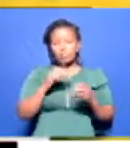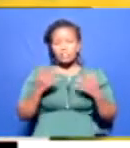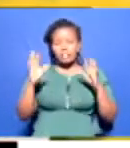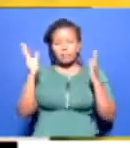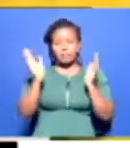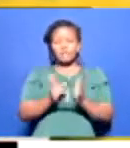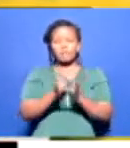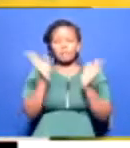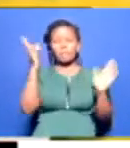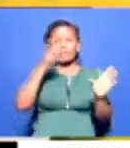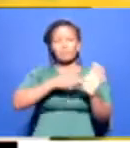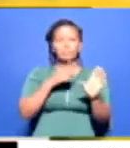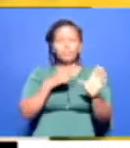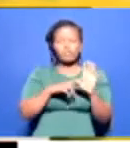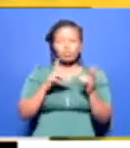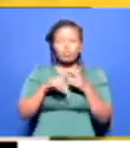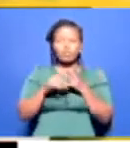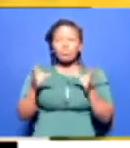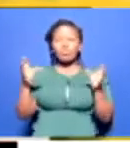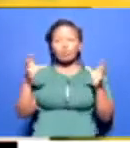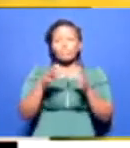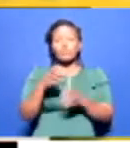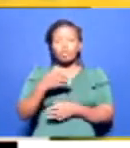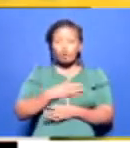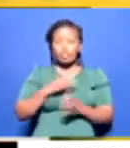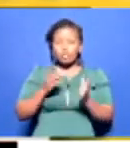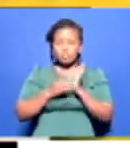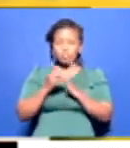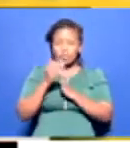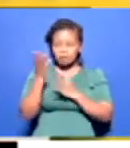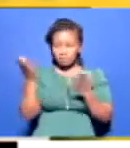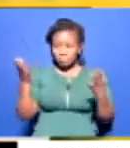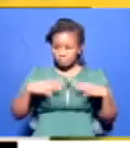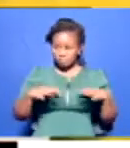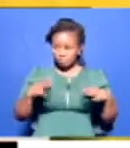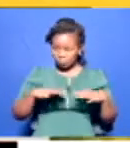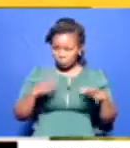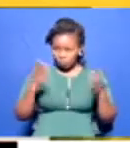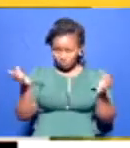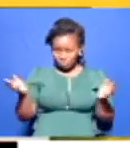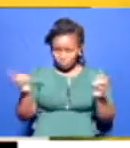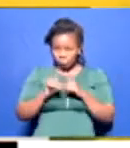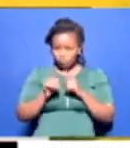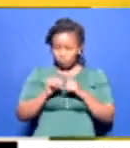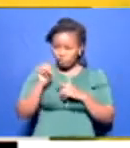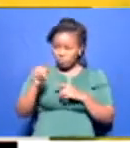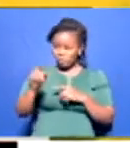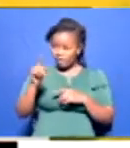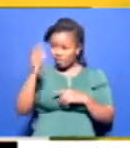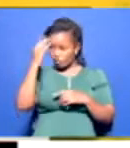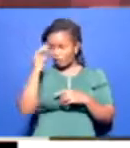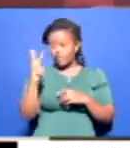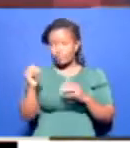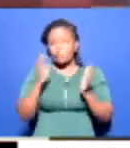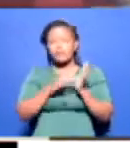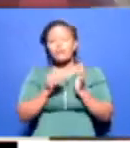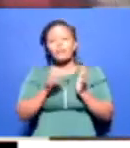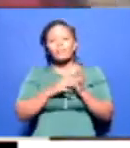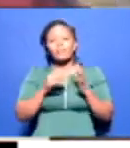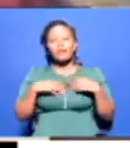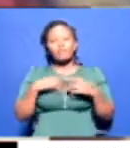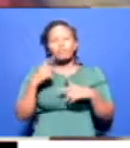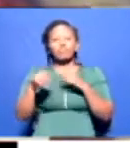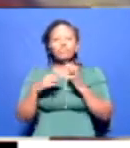celebrate community ownership of development, people-driven development, and that's what has put Makueni on the map of this nation.